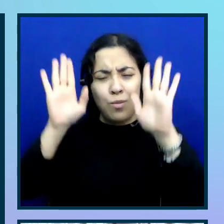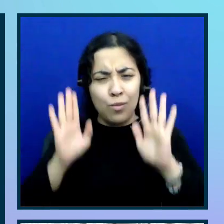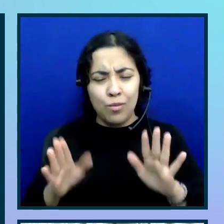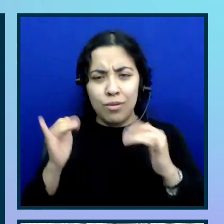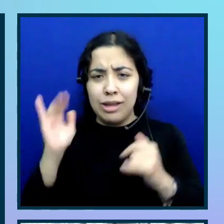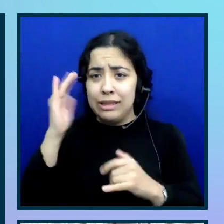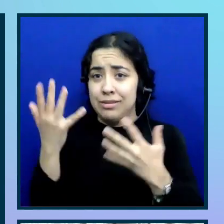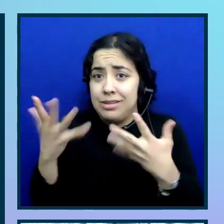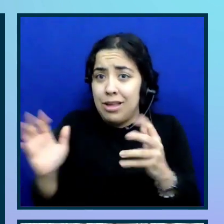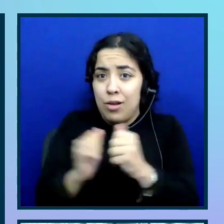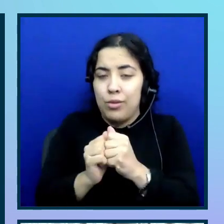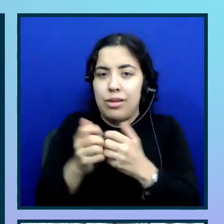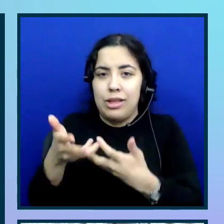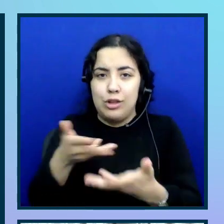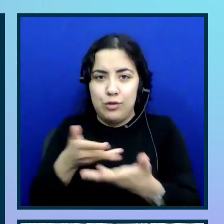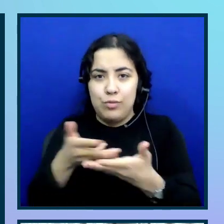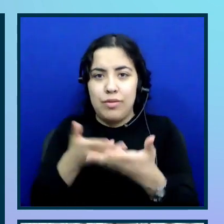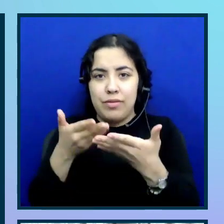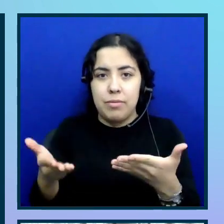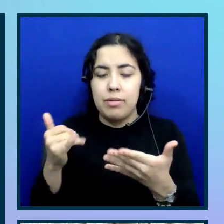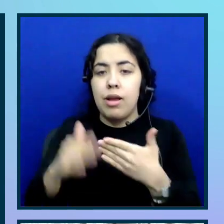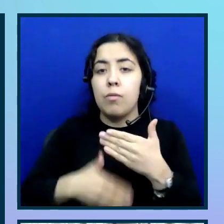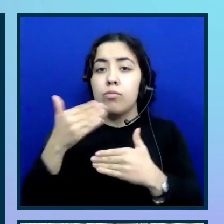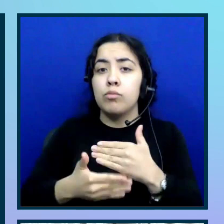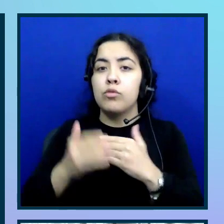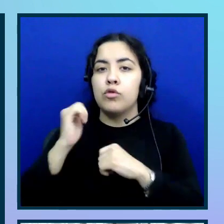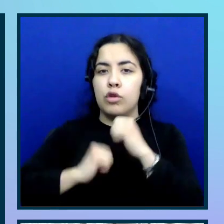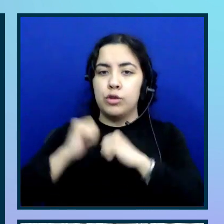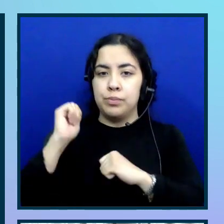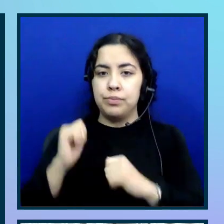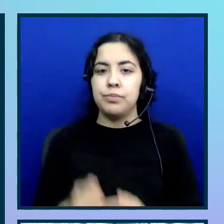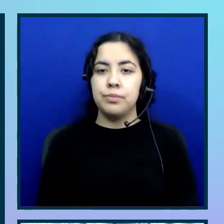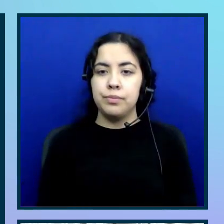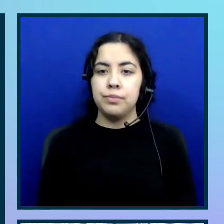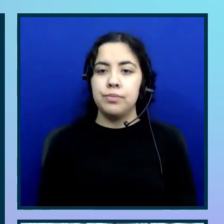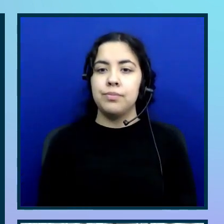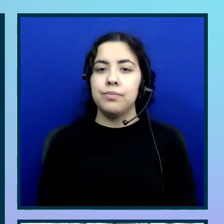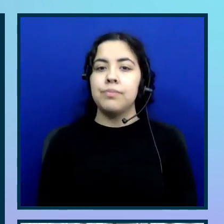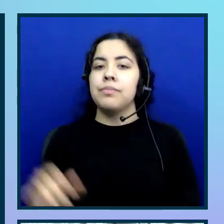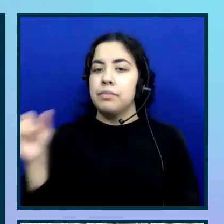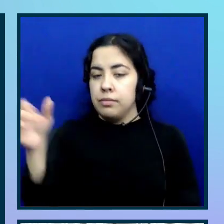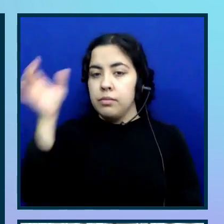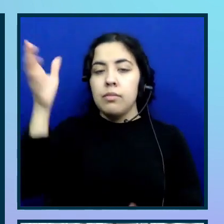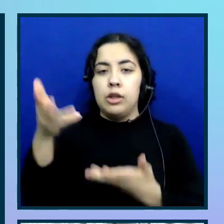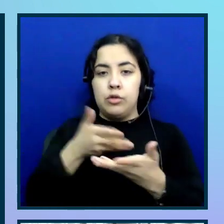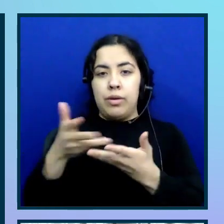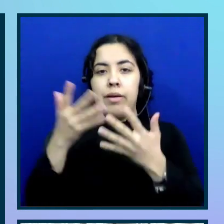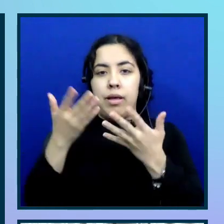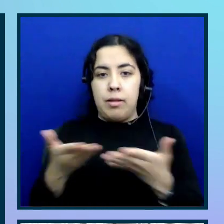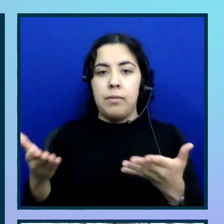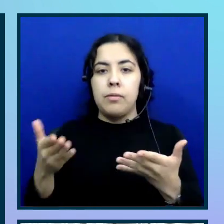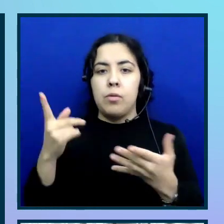like we're done with interactive elements. So let's move on to structure. So like interactive elements, I'm going to ask me